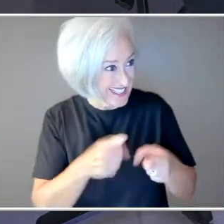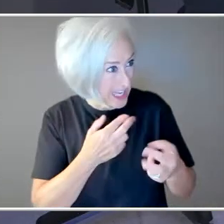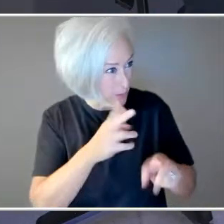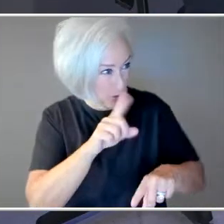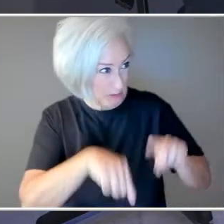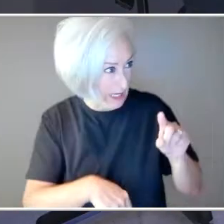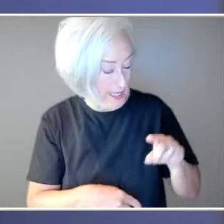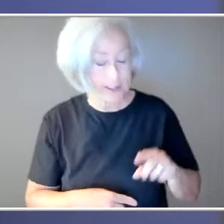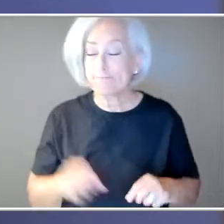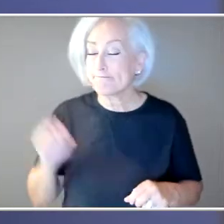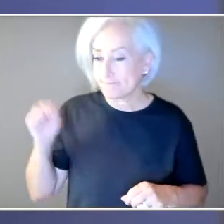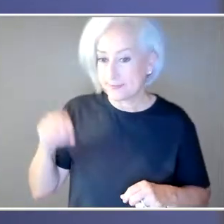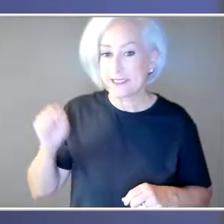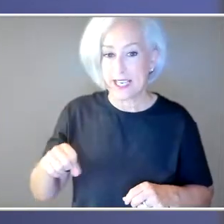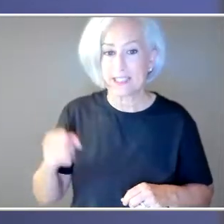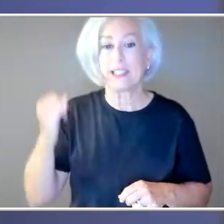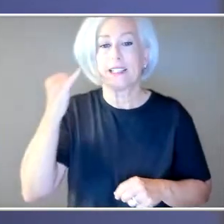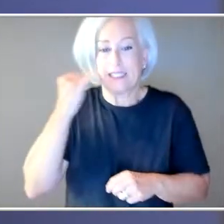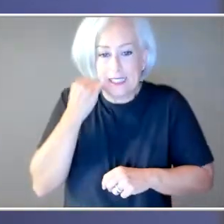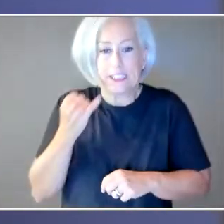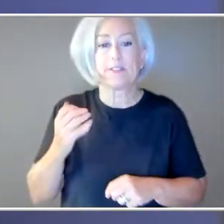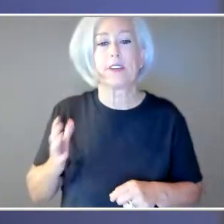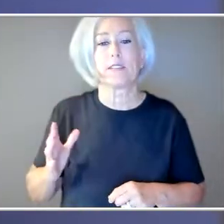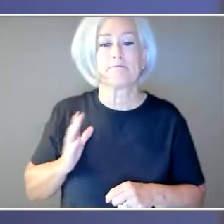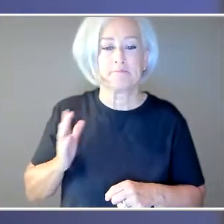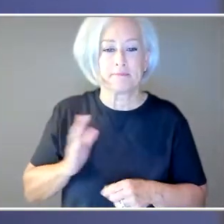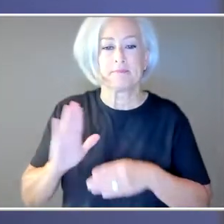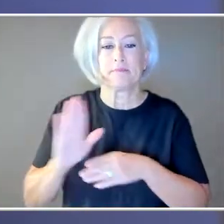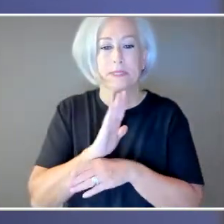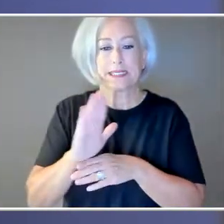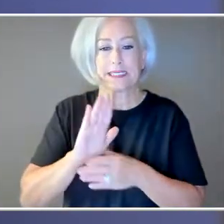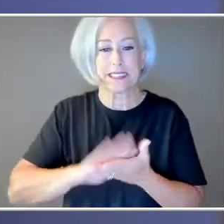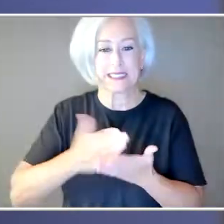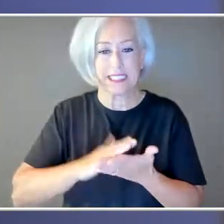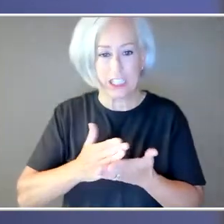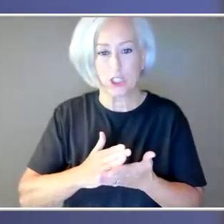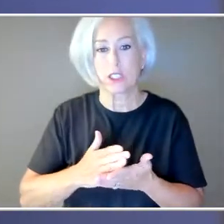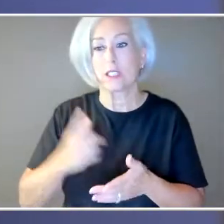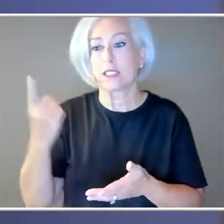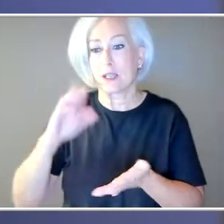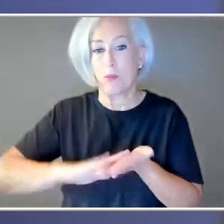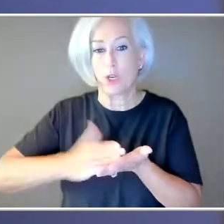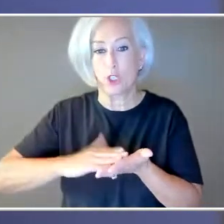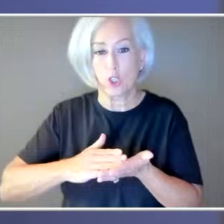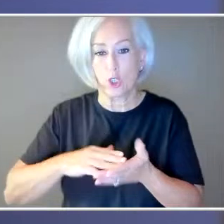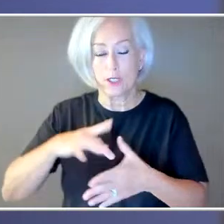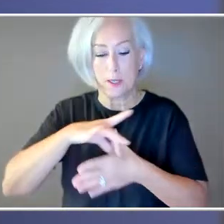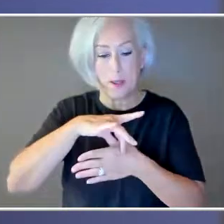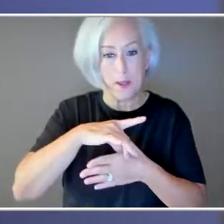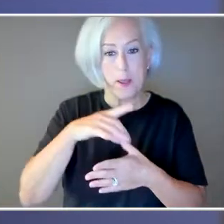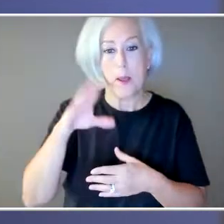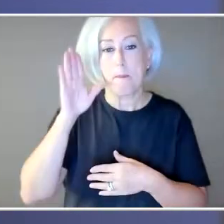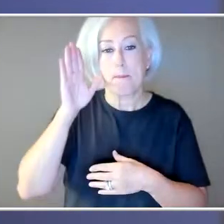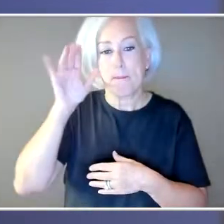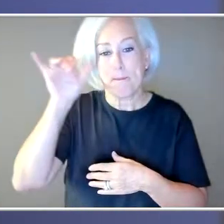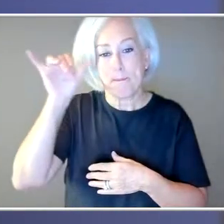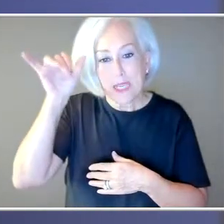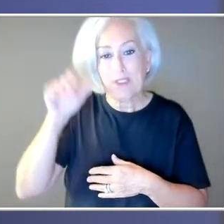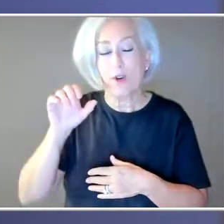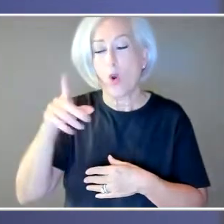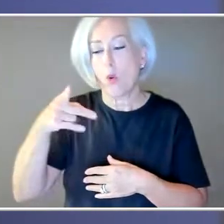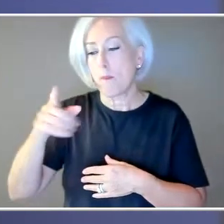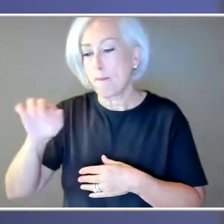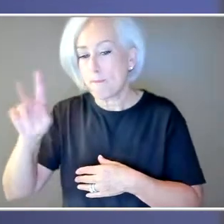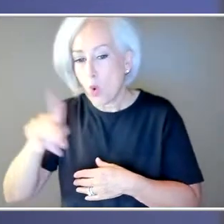I'm in a commercial kitchen and beef and pork is being cooked and I breathe the smoke, in a couple of hours I